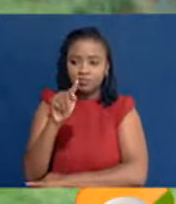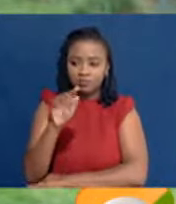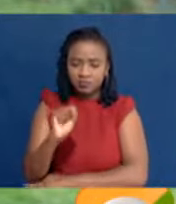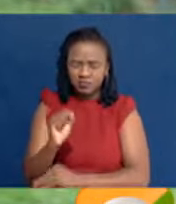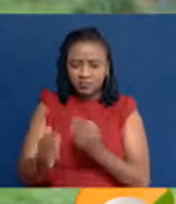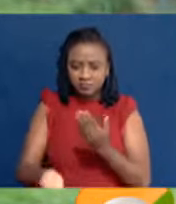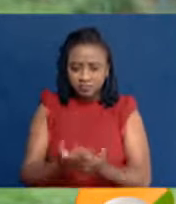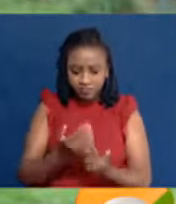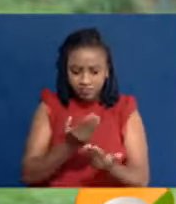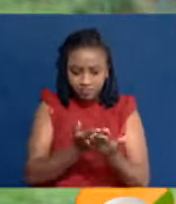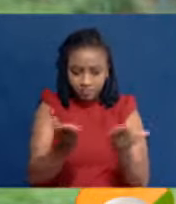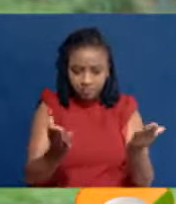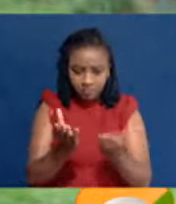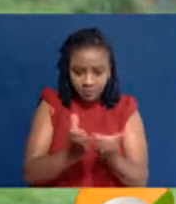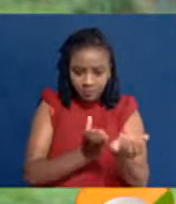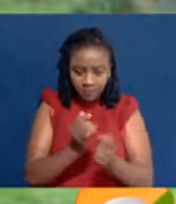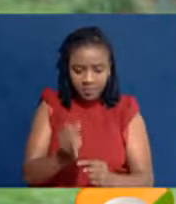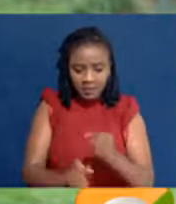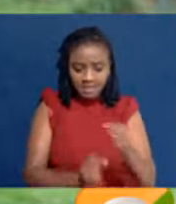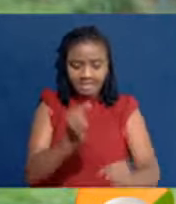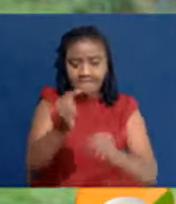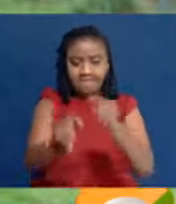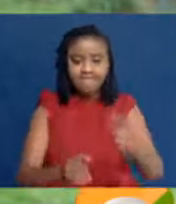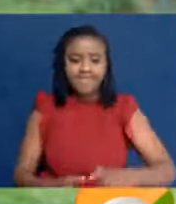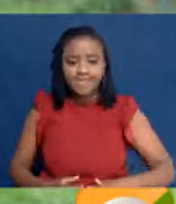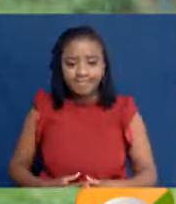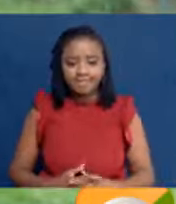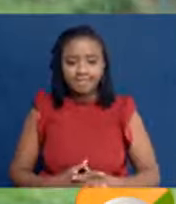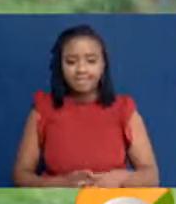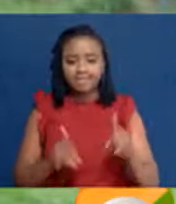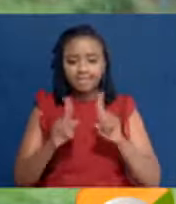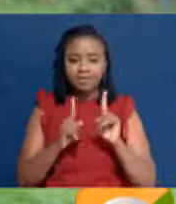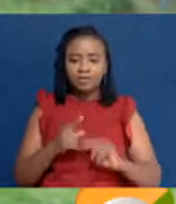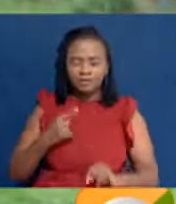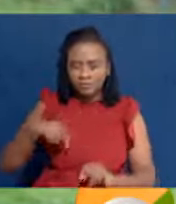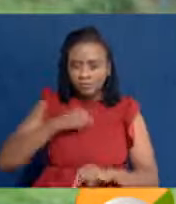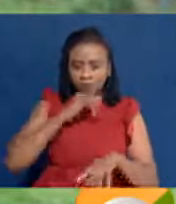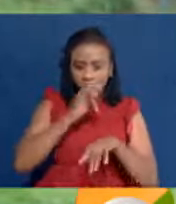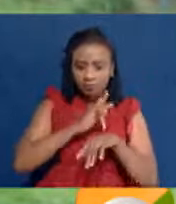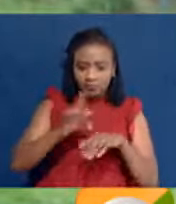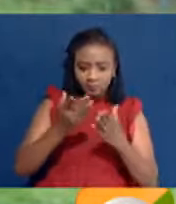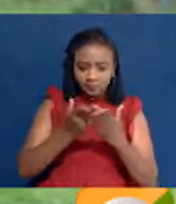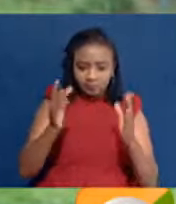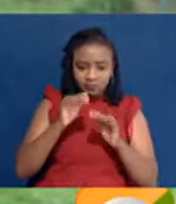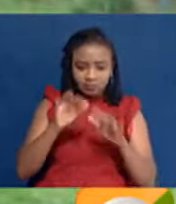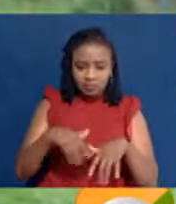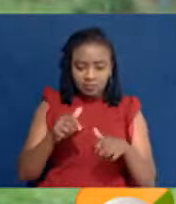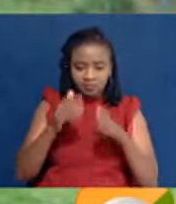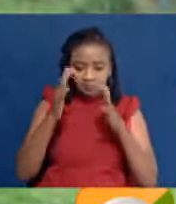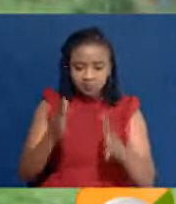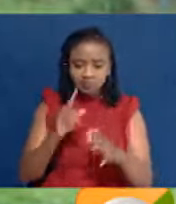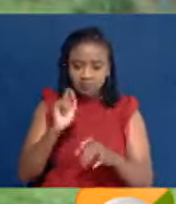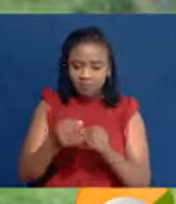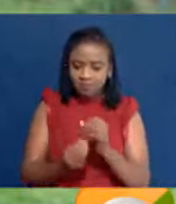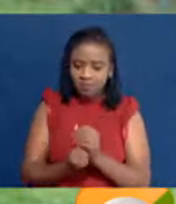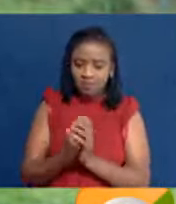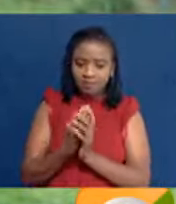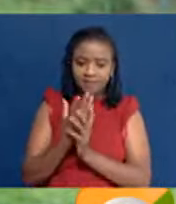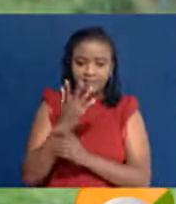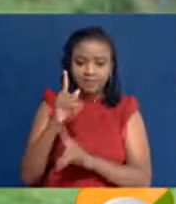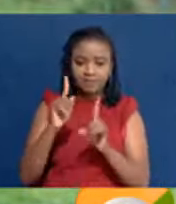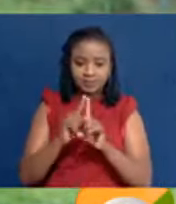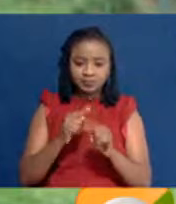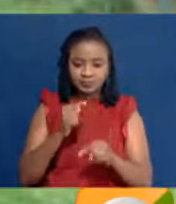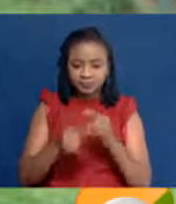businesses are advanced. And then, of course, incentivizing farmers to grow and restore landscapes and engage in restoration